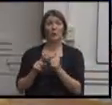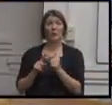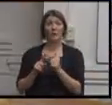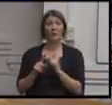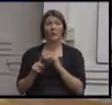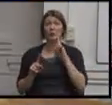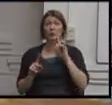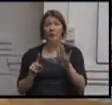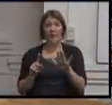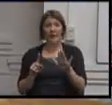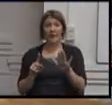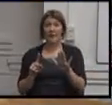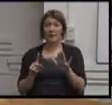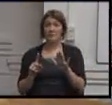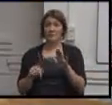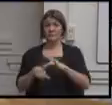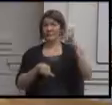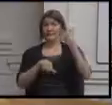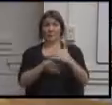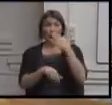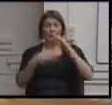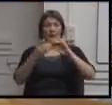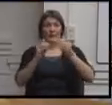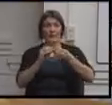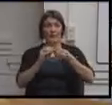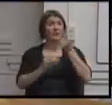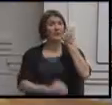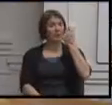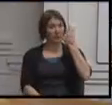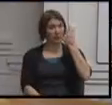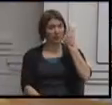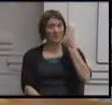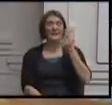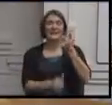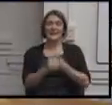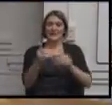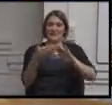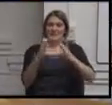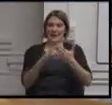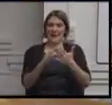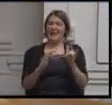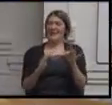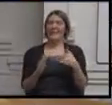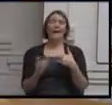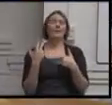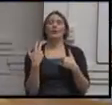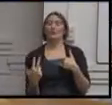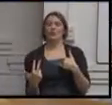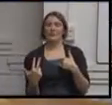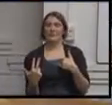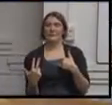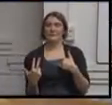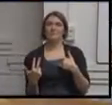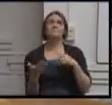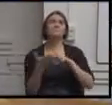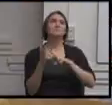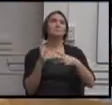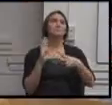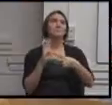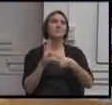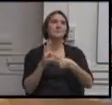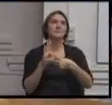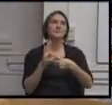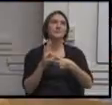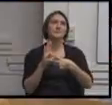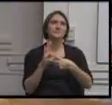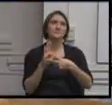it than that. A given location has a rating of 3 if it is within